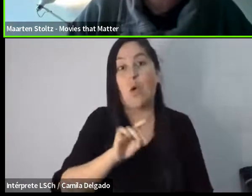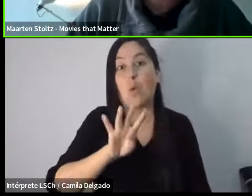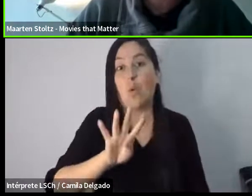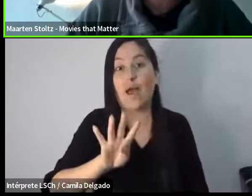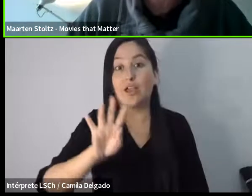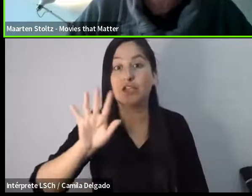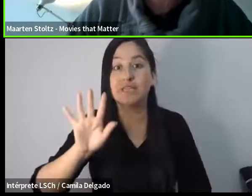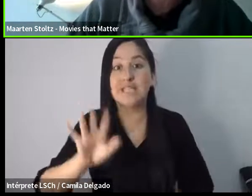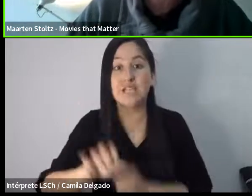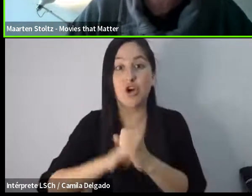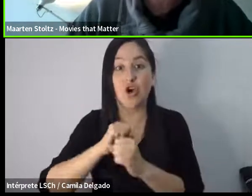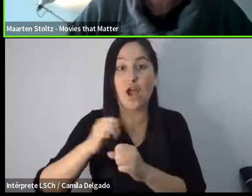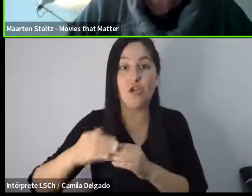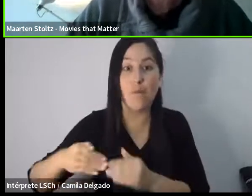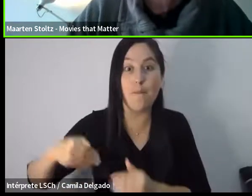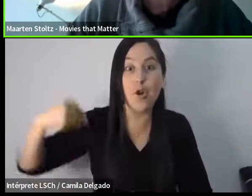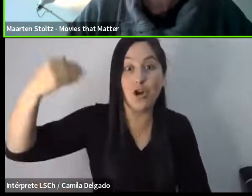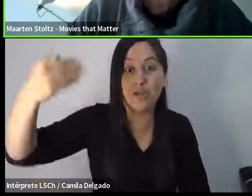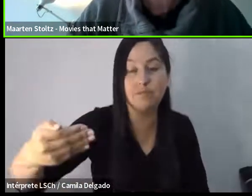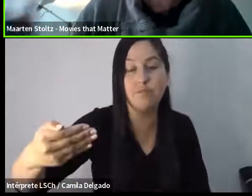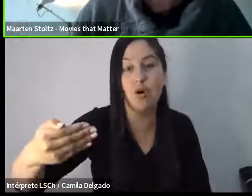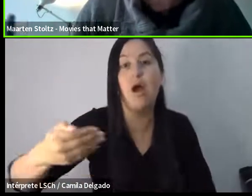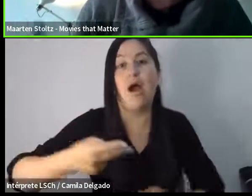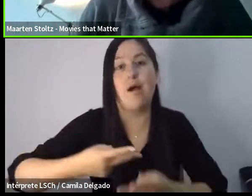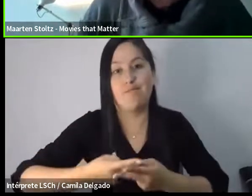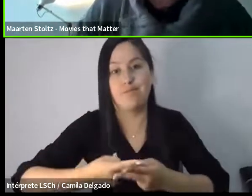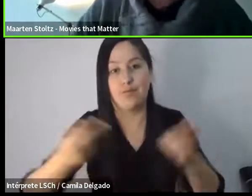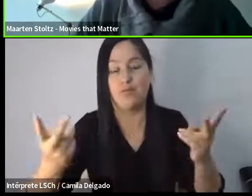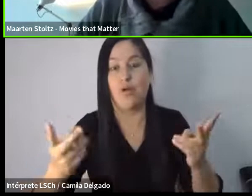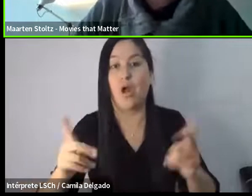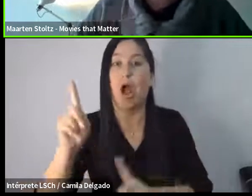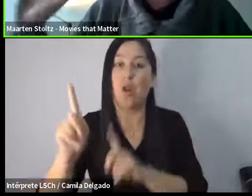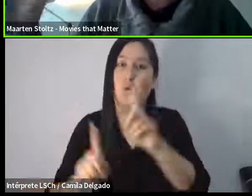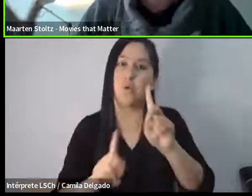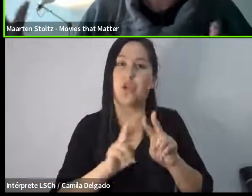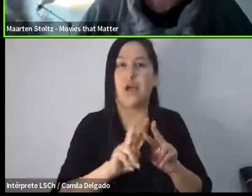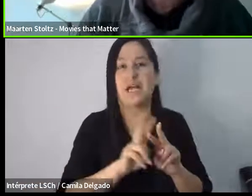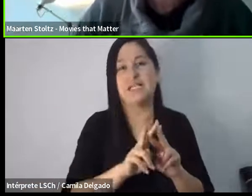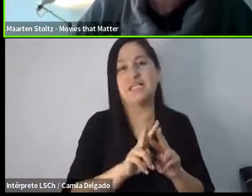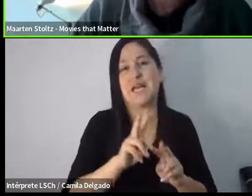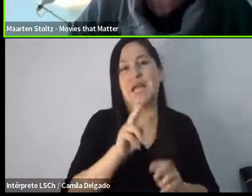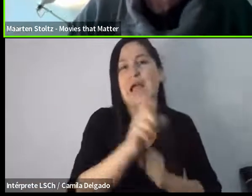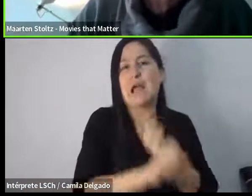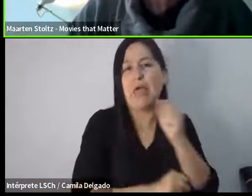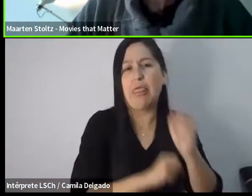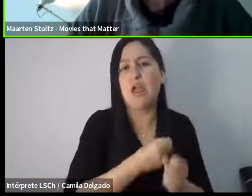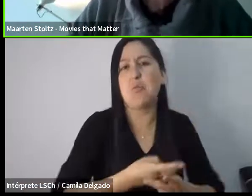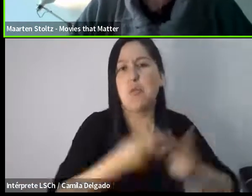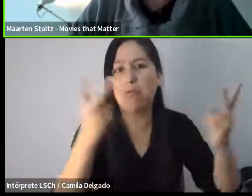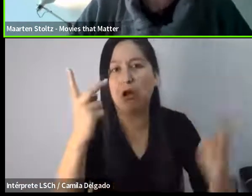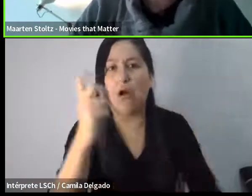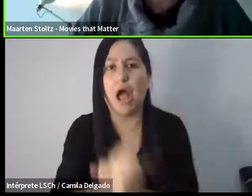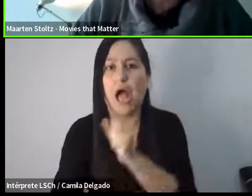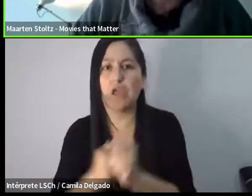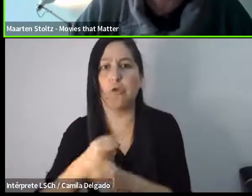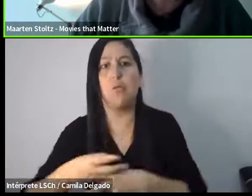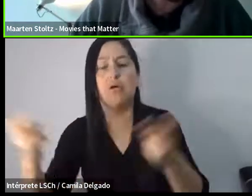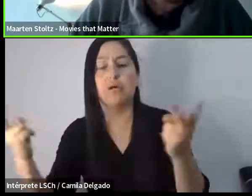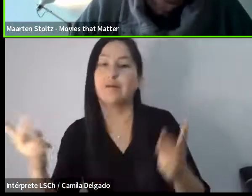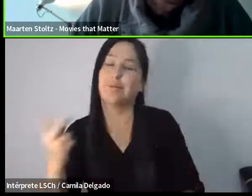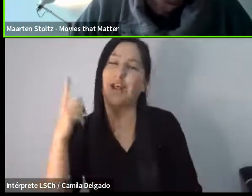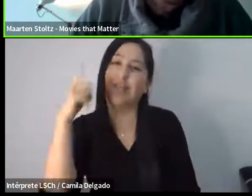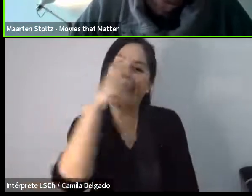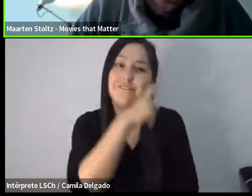film every year, but that is rare. Most of the documentary makers and fiction is a different story at all. It takes